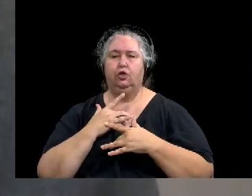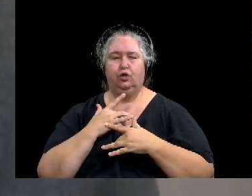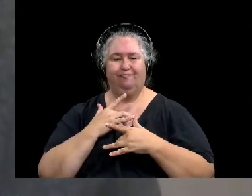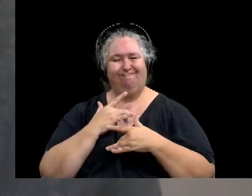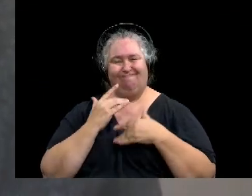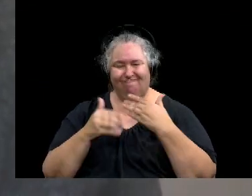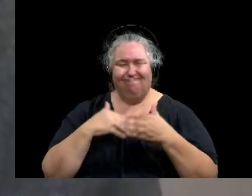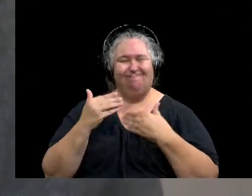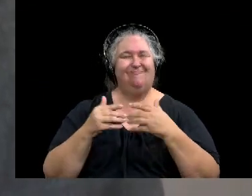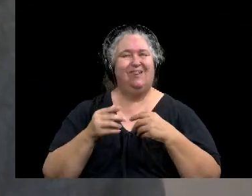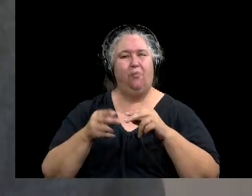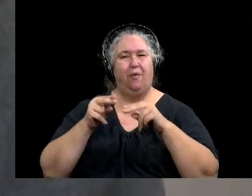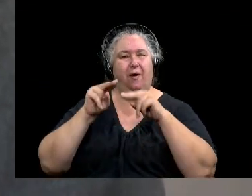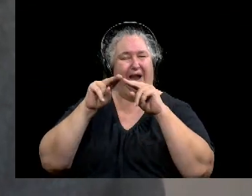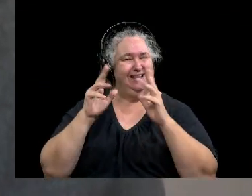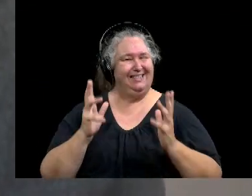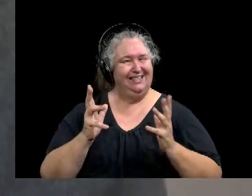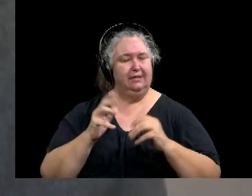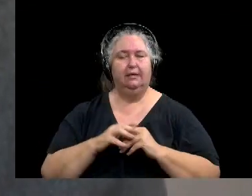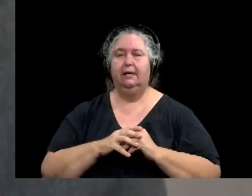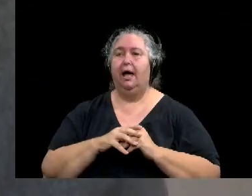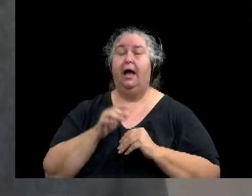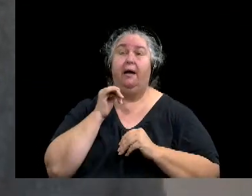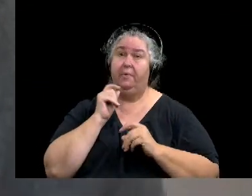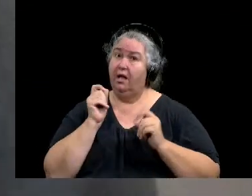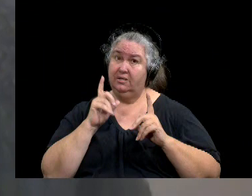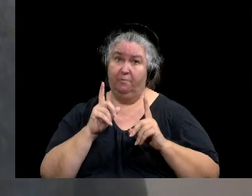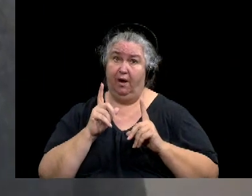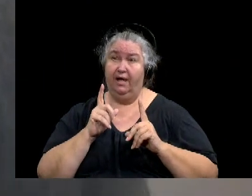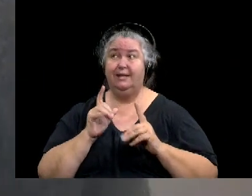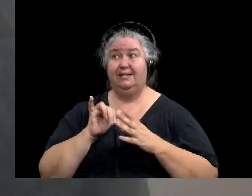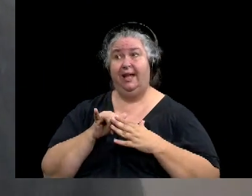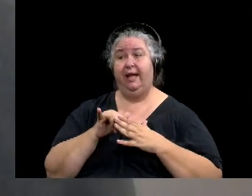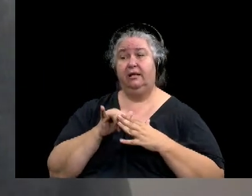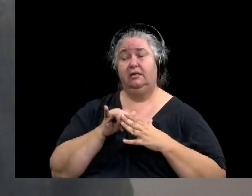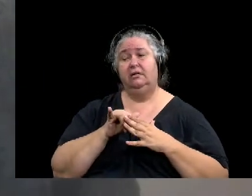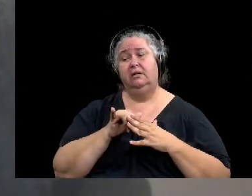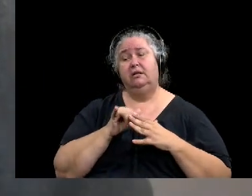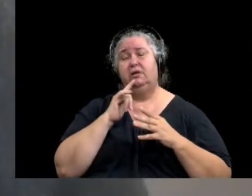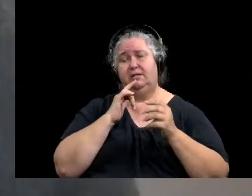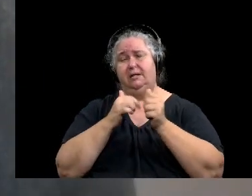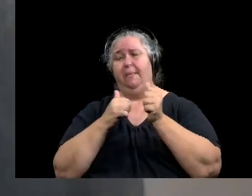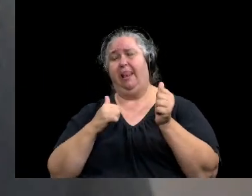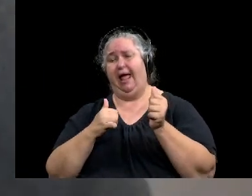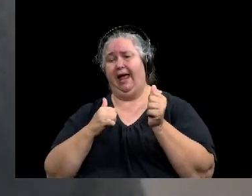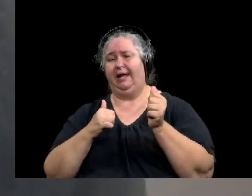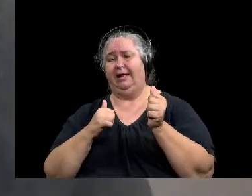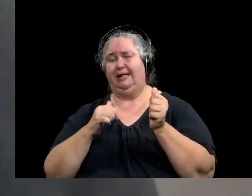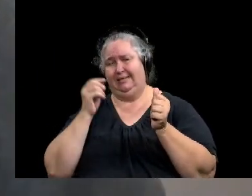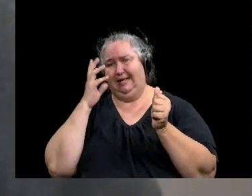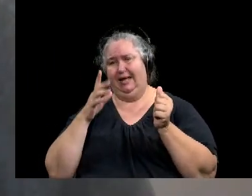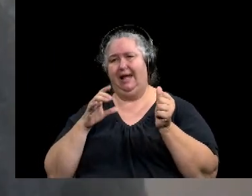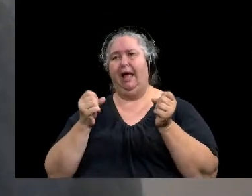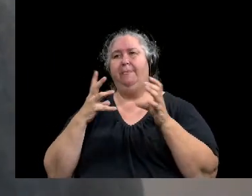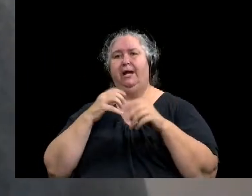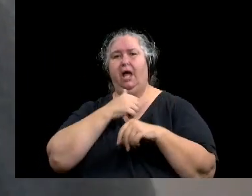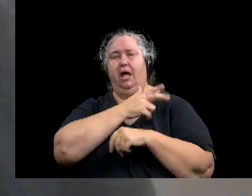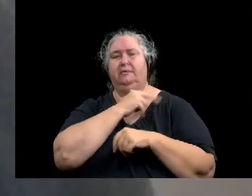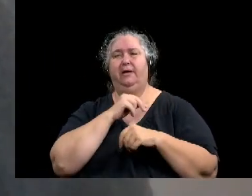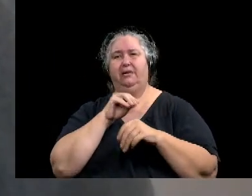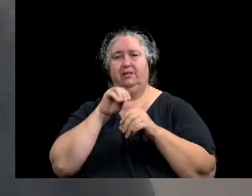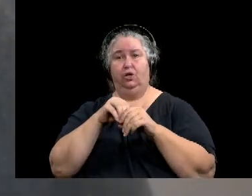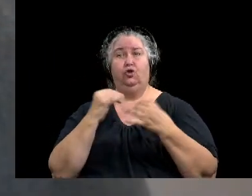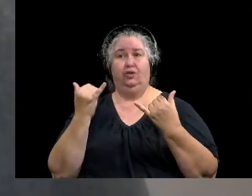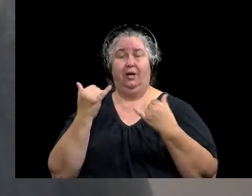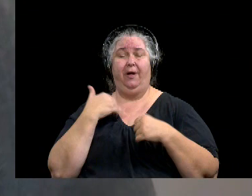that. And not surprising is kind of a lagging data set, which is the number of hospitalizations. Today, we